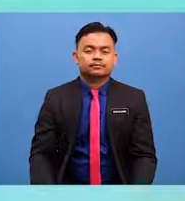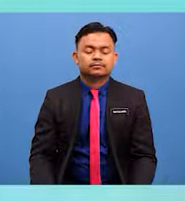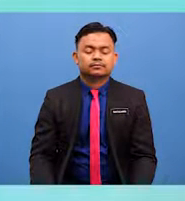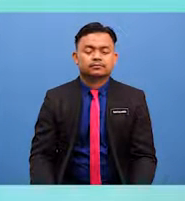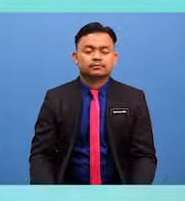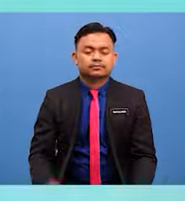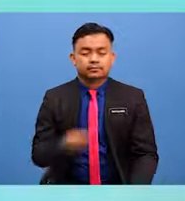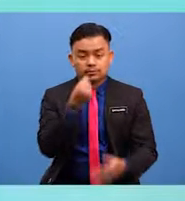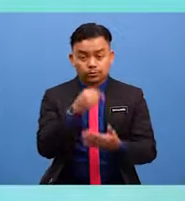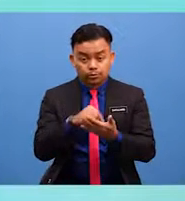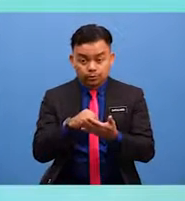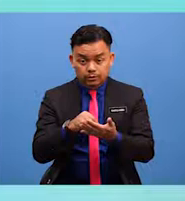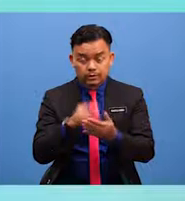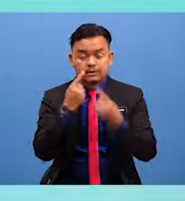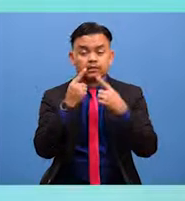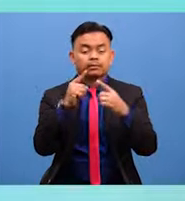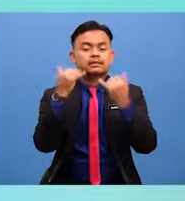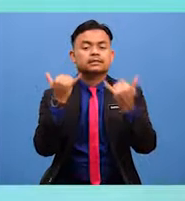Write your answer now.